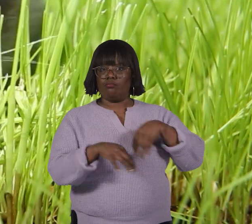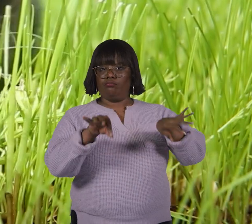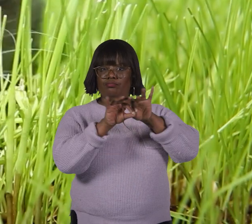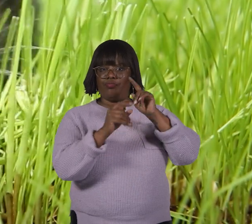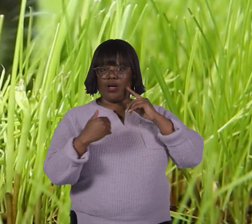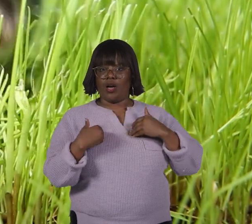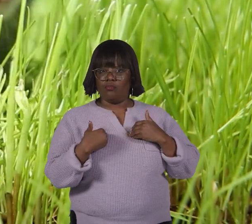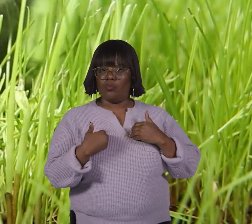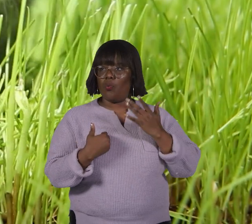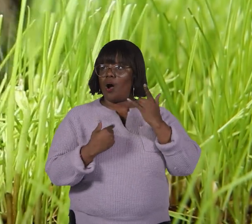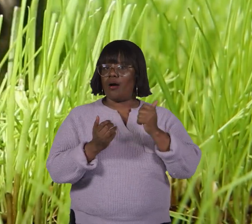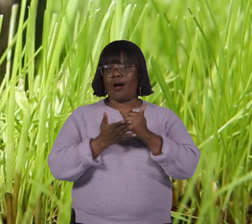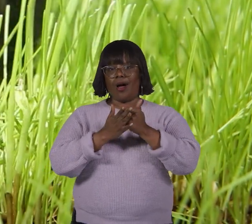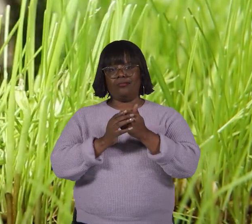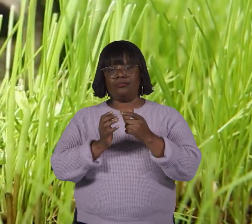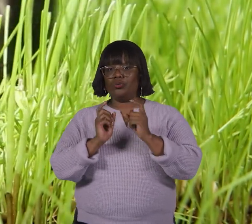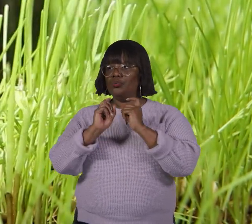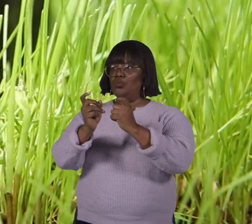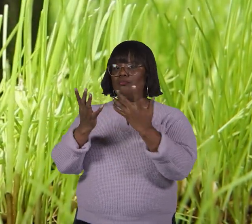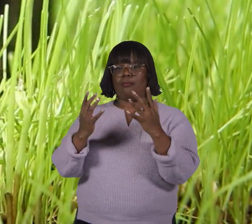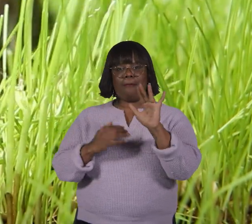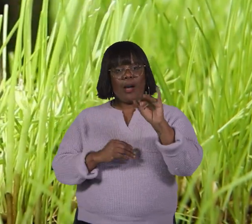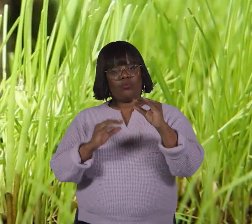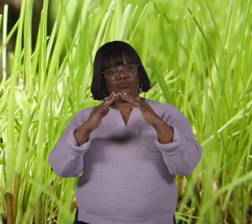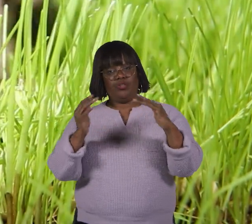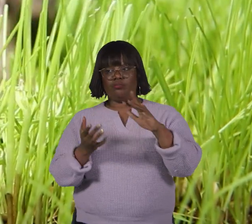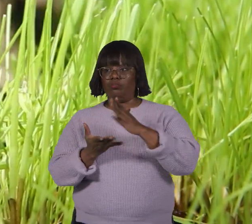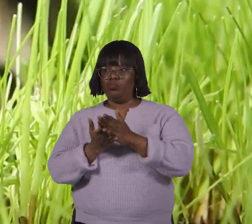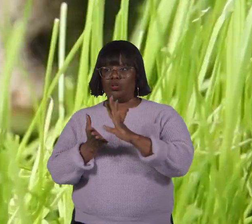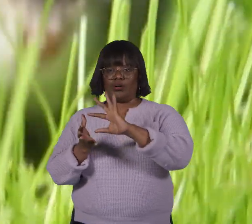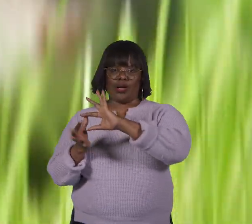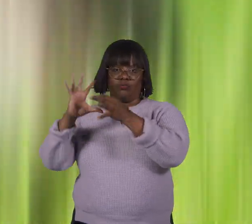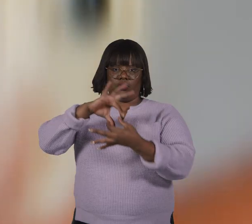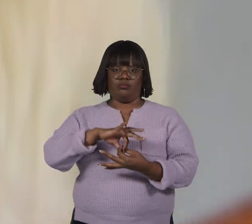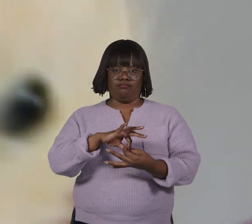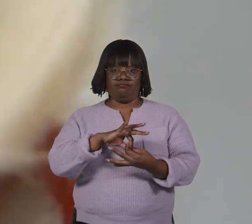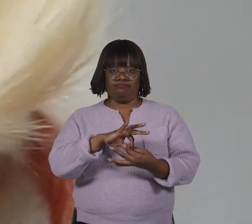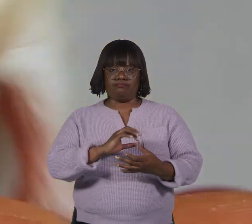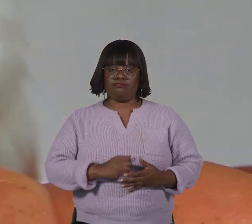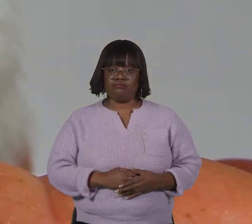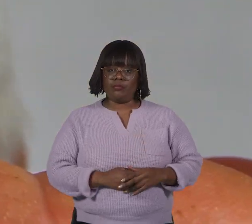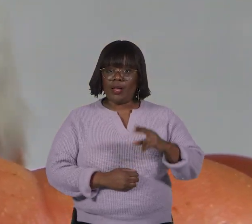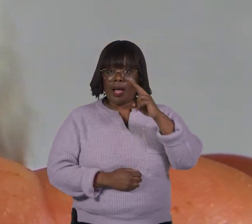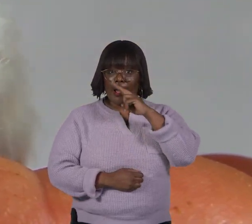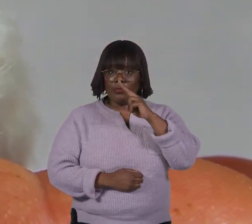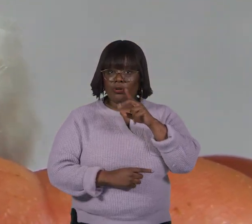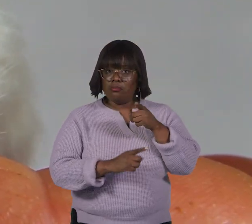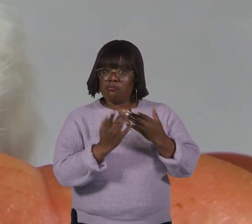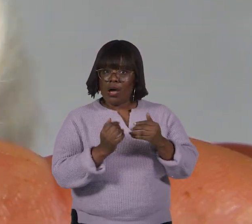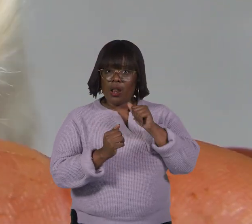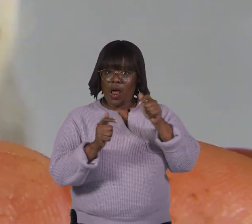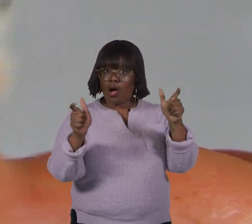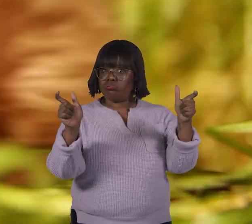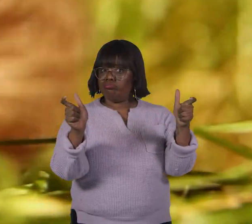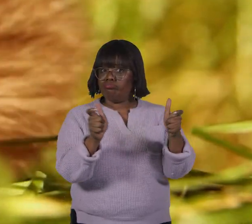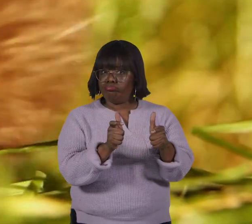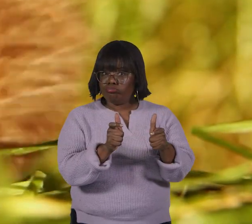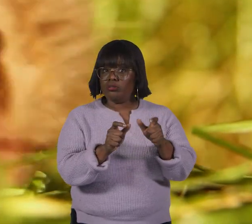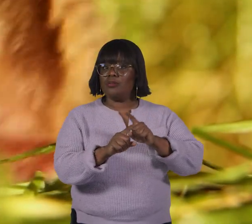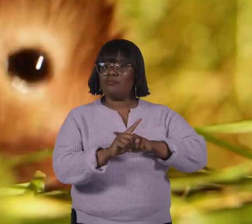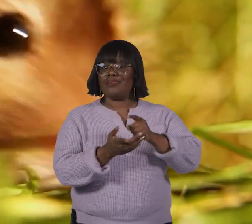animals they contribute to the biodiversity of their ecosystems while hamsters aren't considered endangered